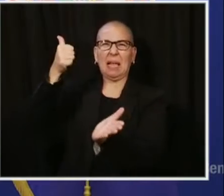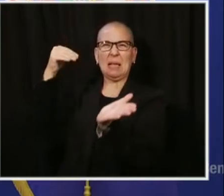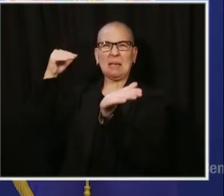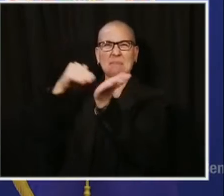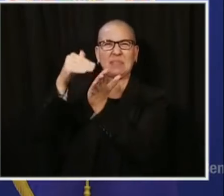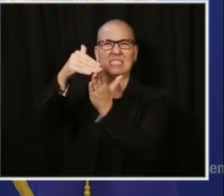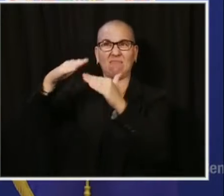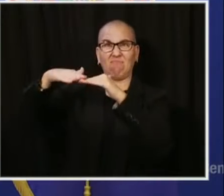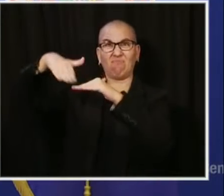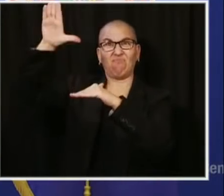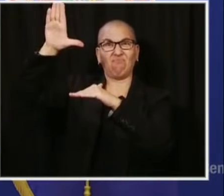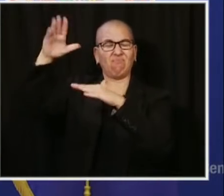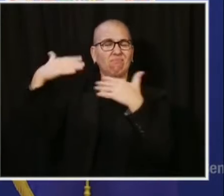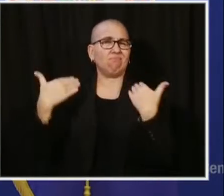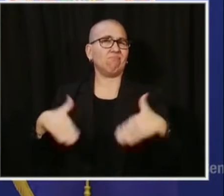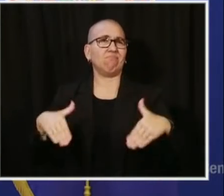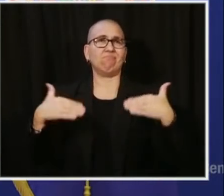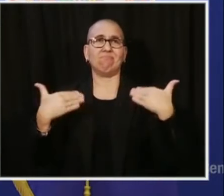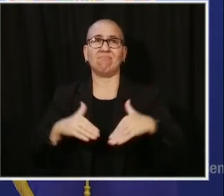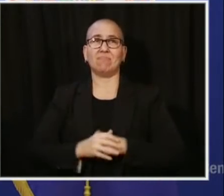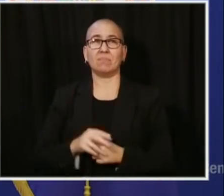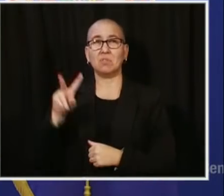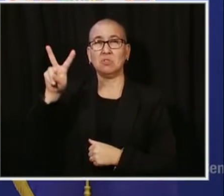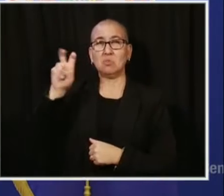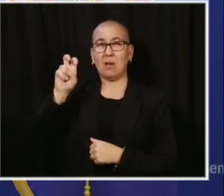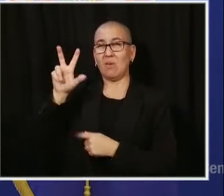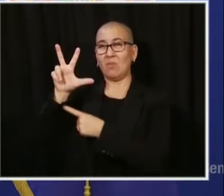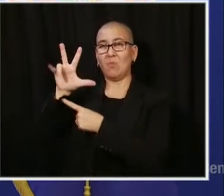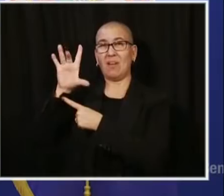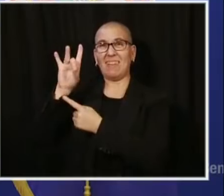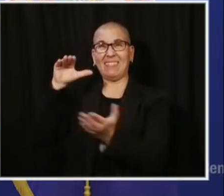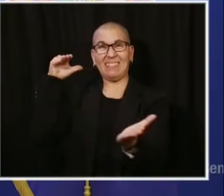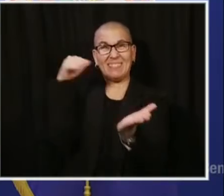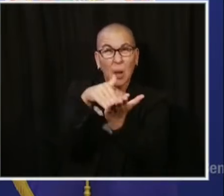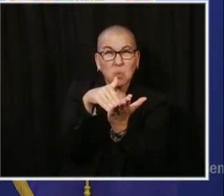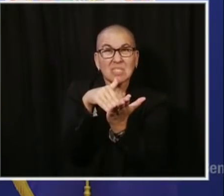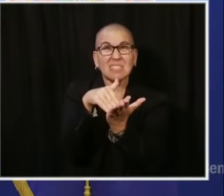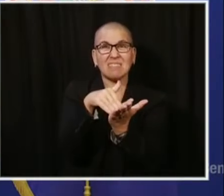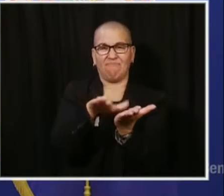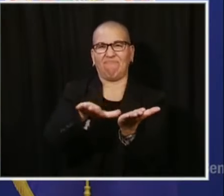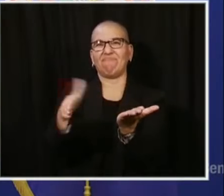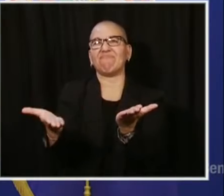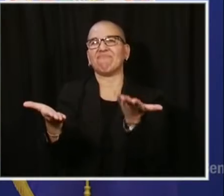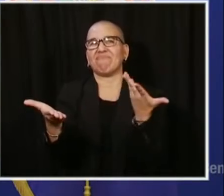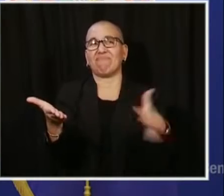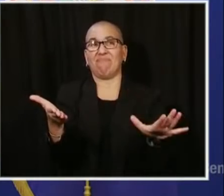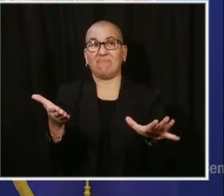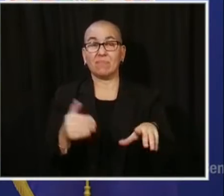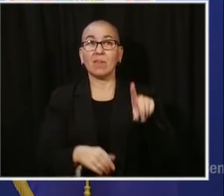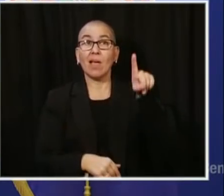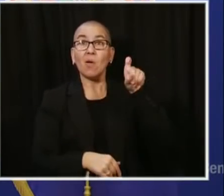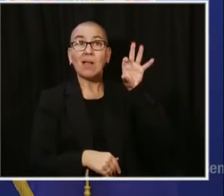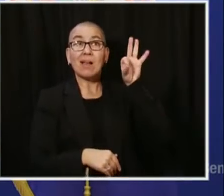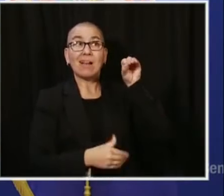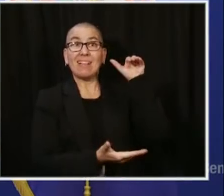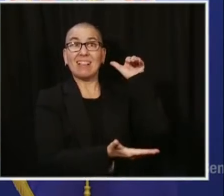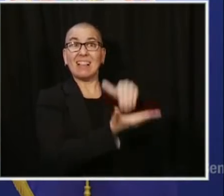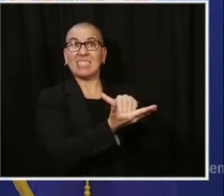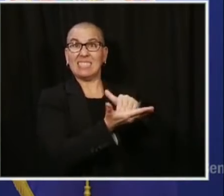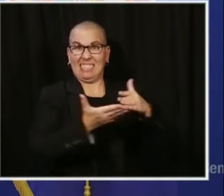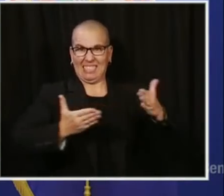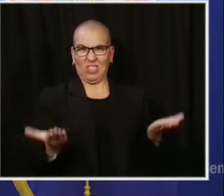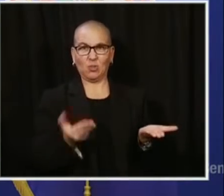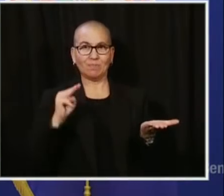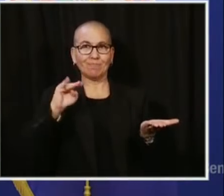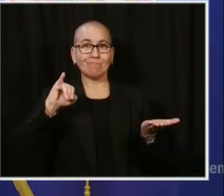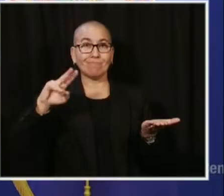240,000 of our neighbors dead. In Minnesota, we're at 190,000 confirmed cases, and 2,698 of